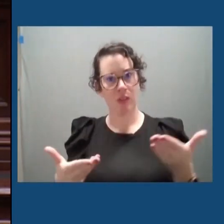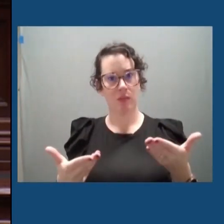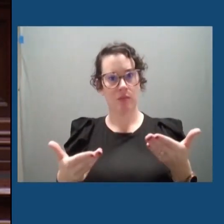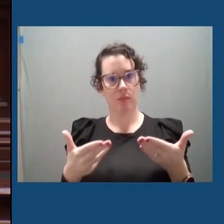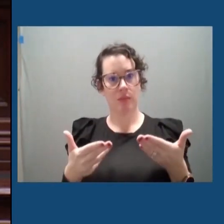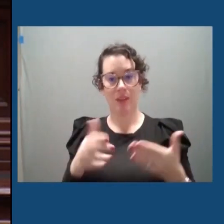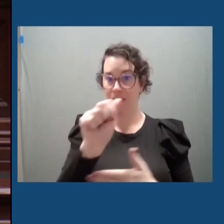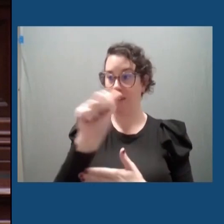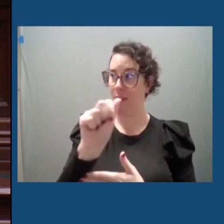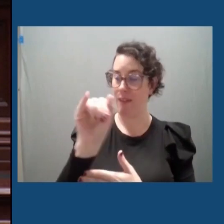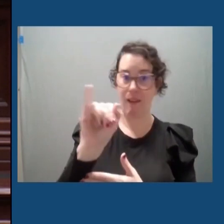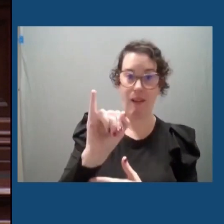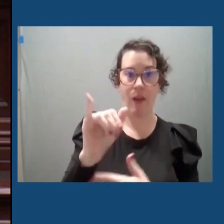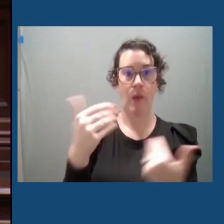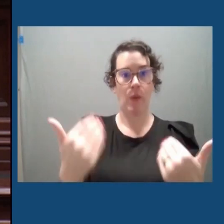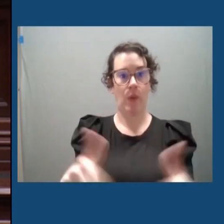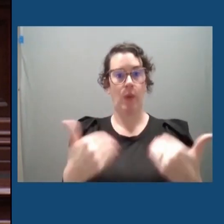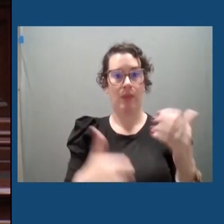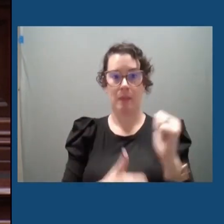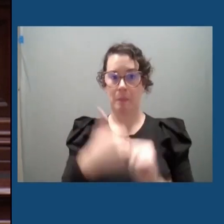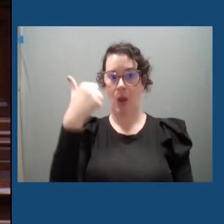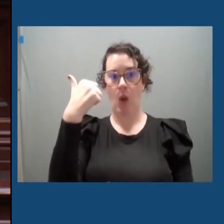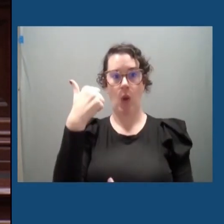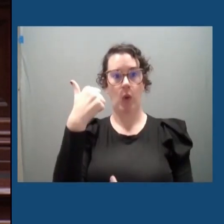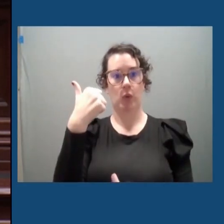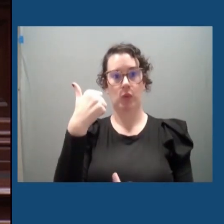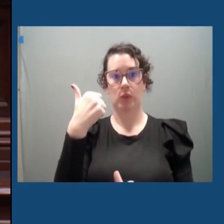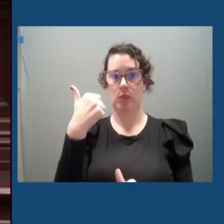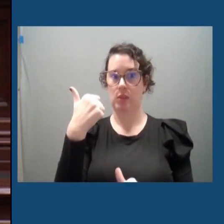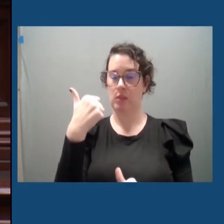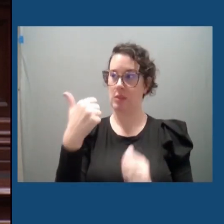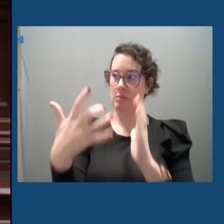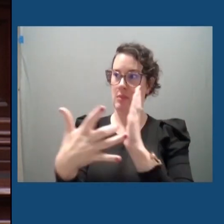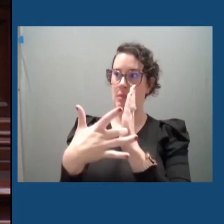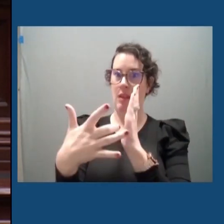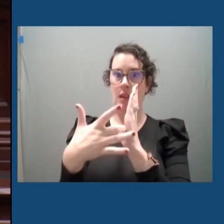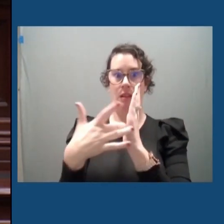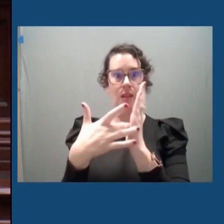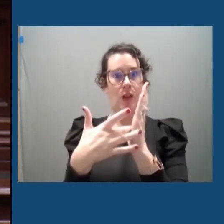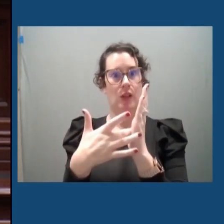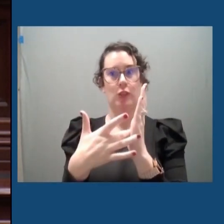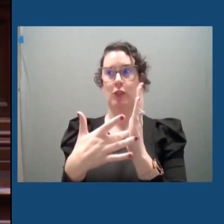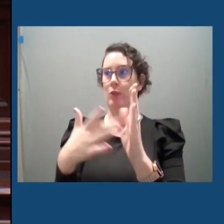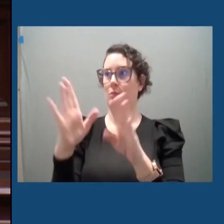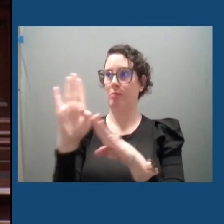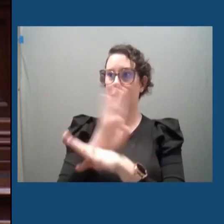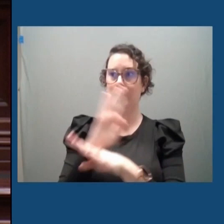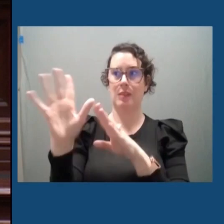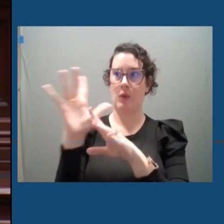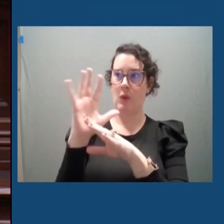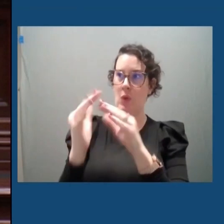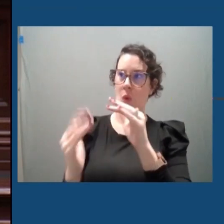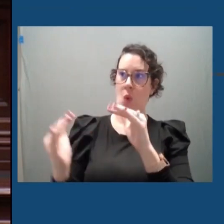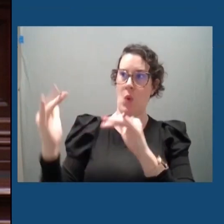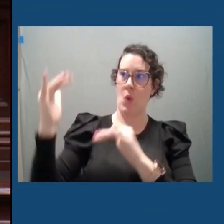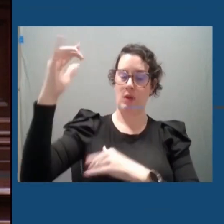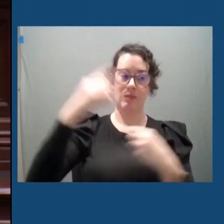AI is already the single most consequential technological commercial advancement since the invention of the internet.